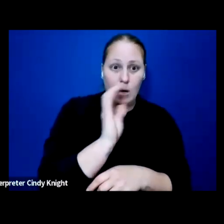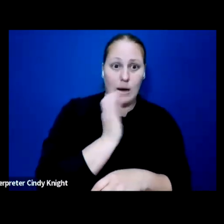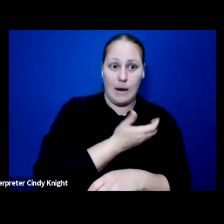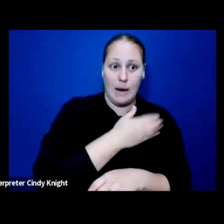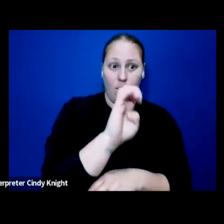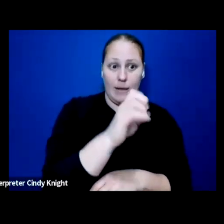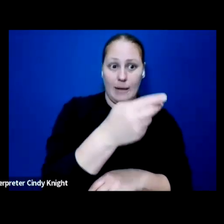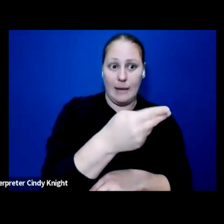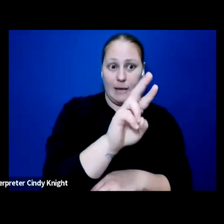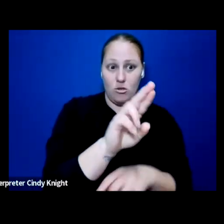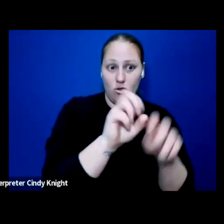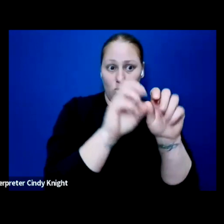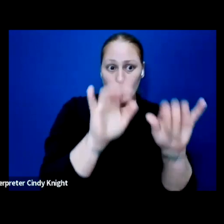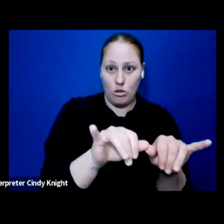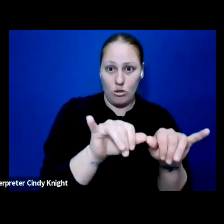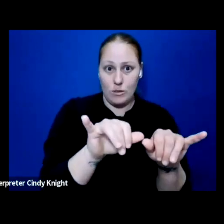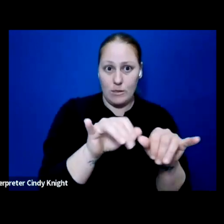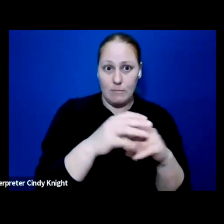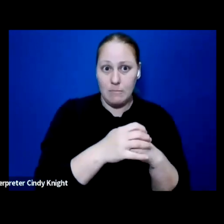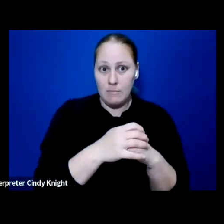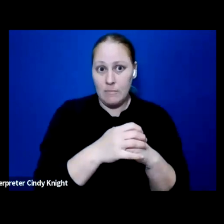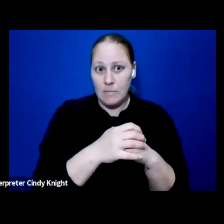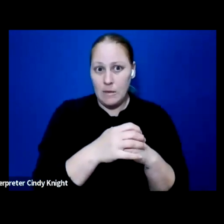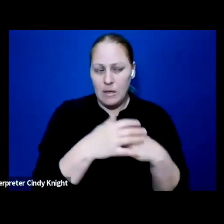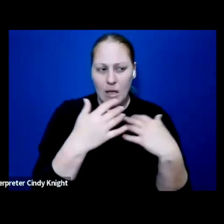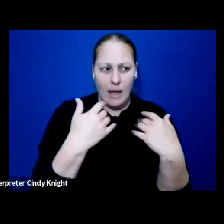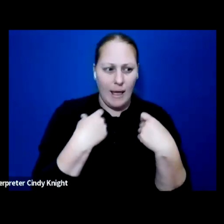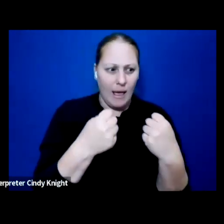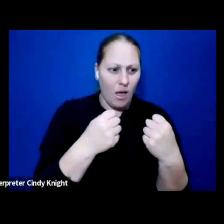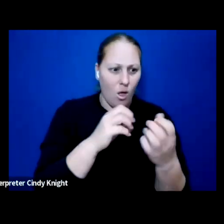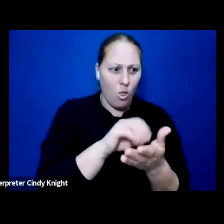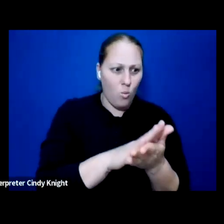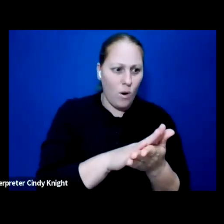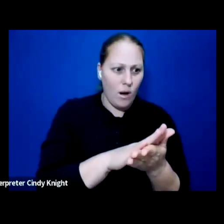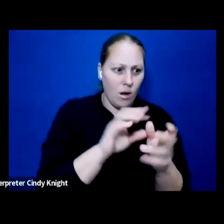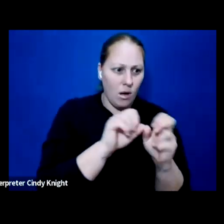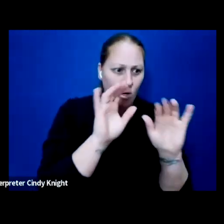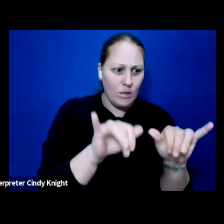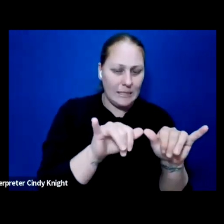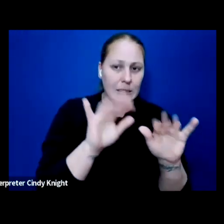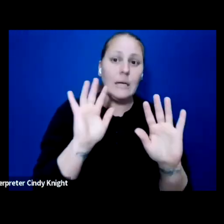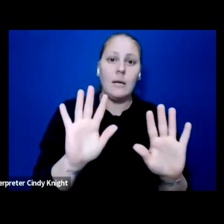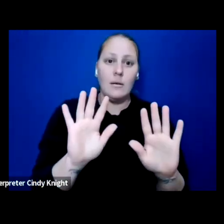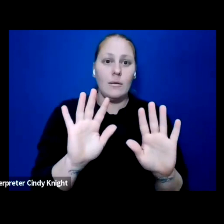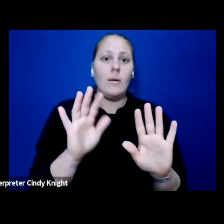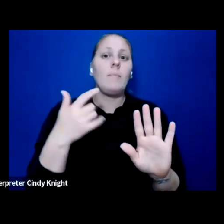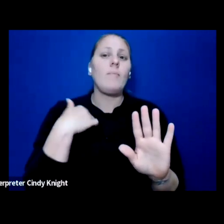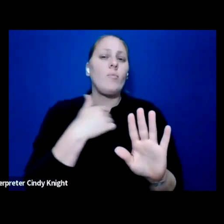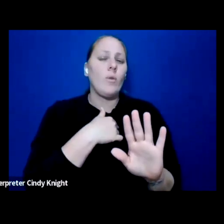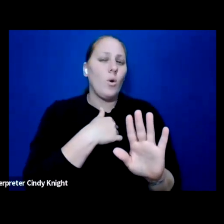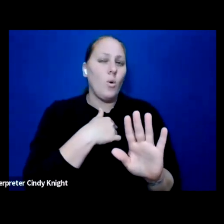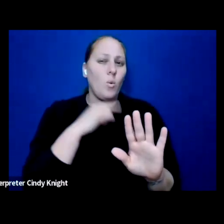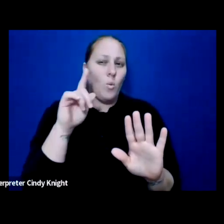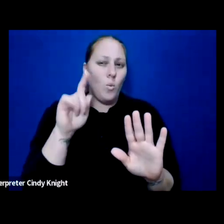system, health record system? So that is where we would start to think